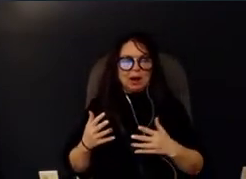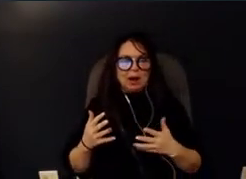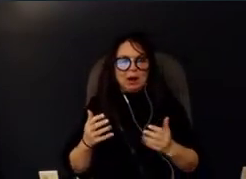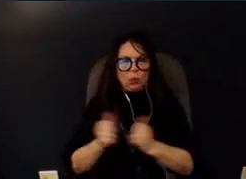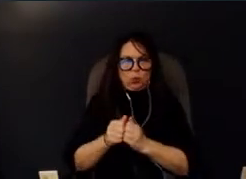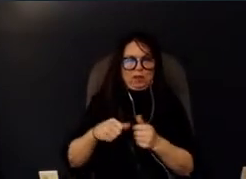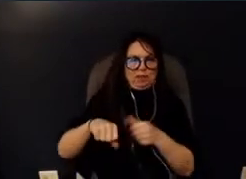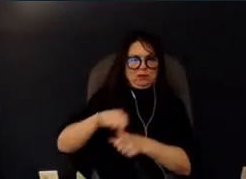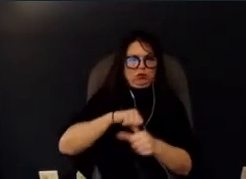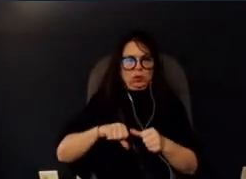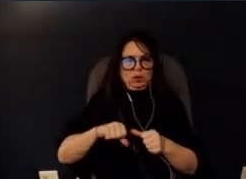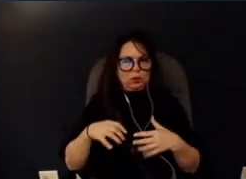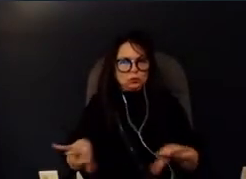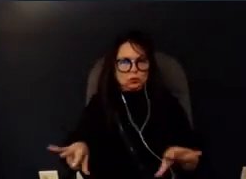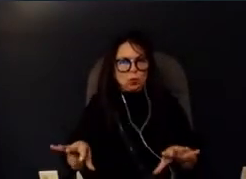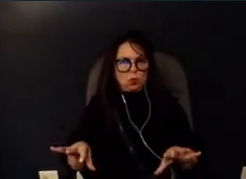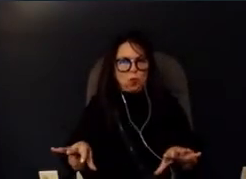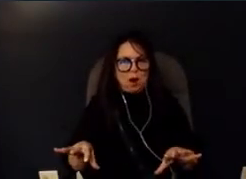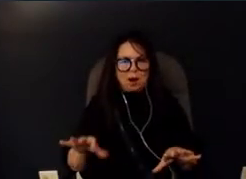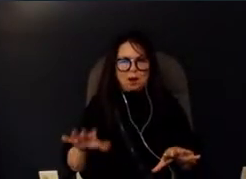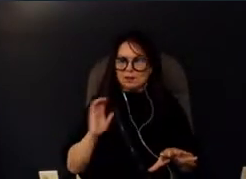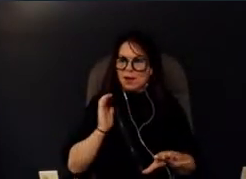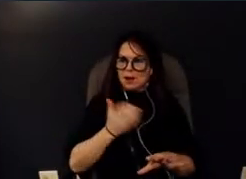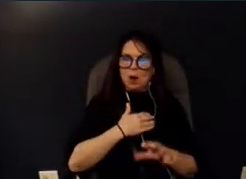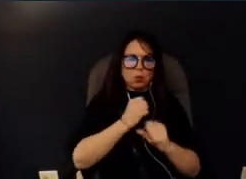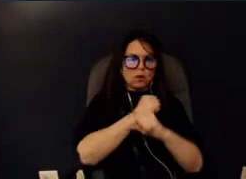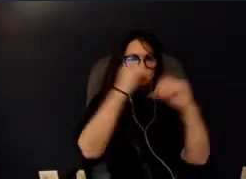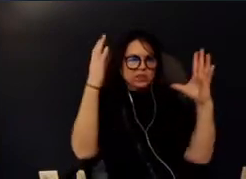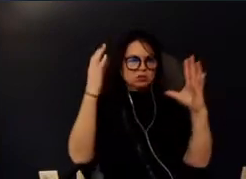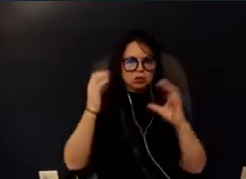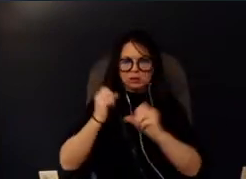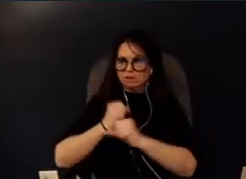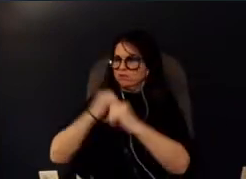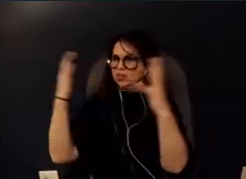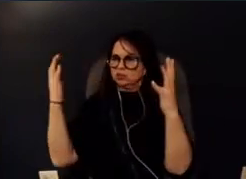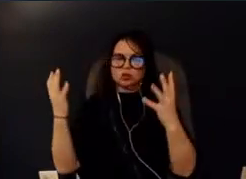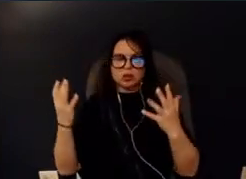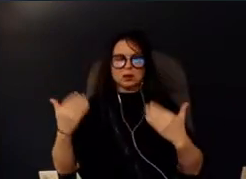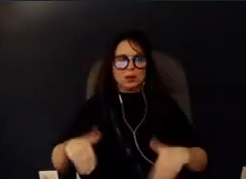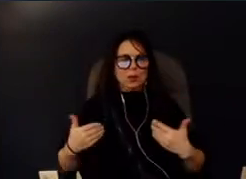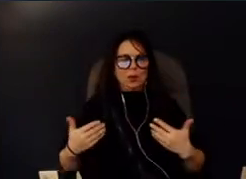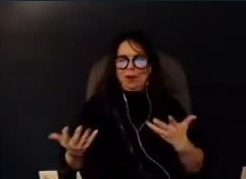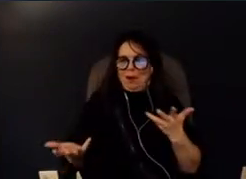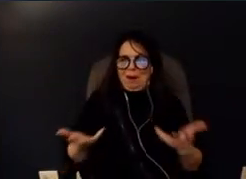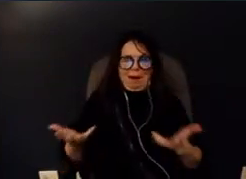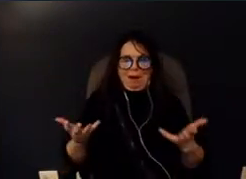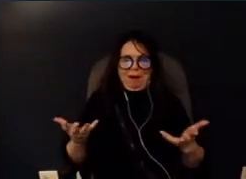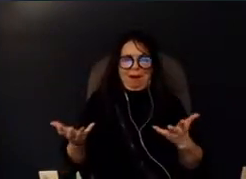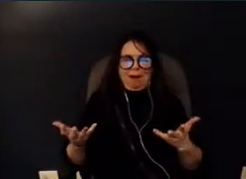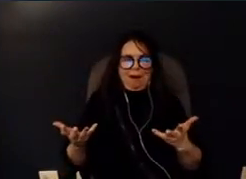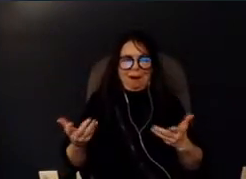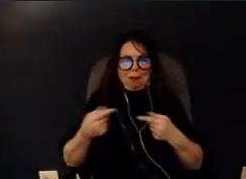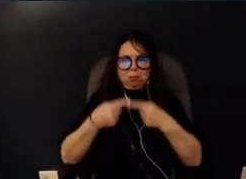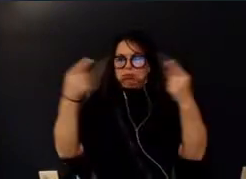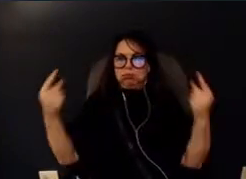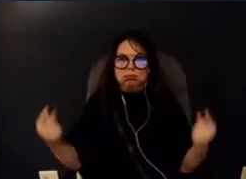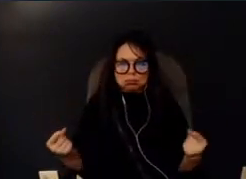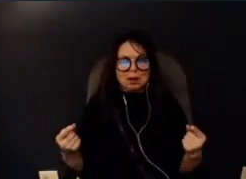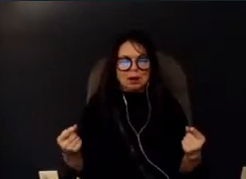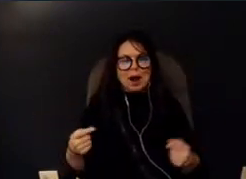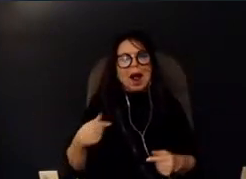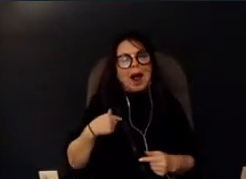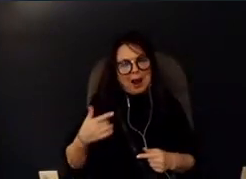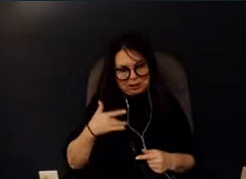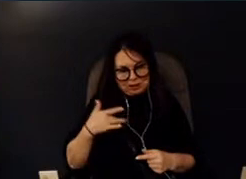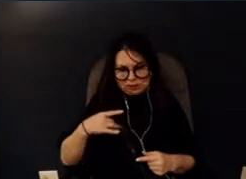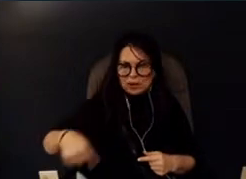vision about the future, because I don't think it actually is that different. And in general, I think that we have advanced a lot of